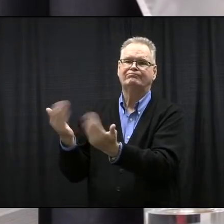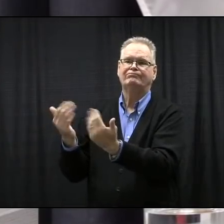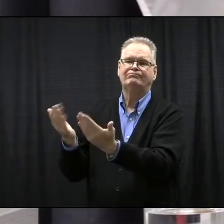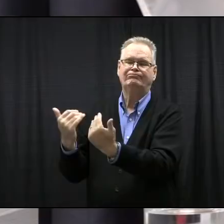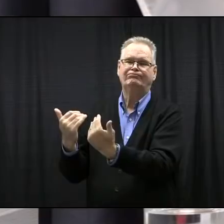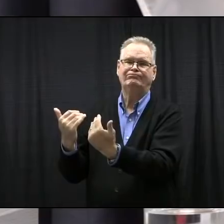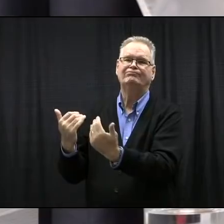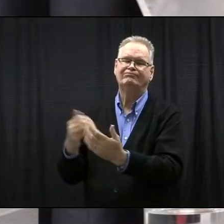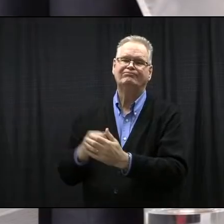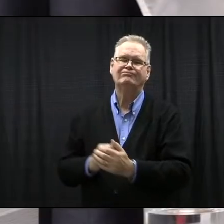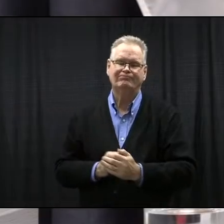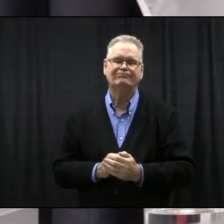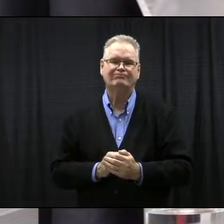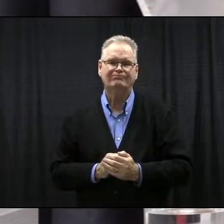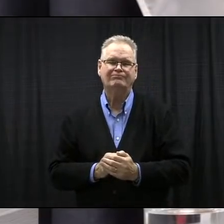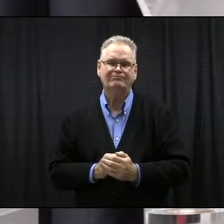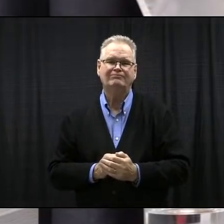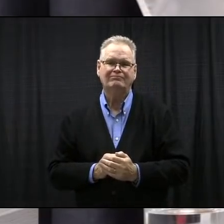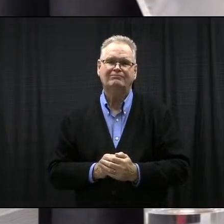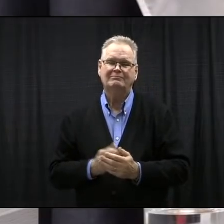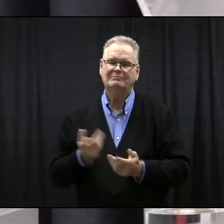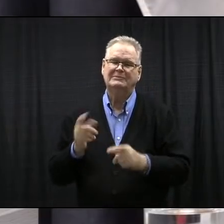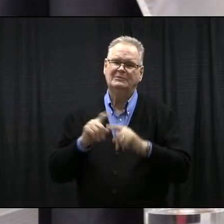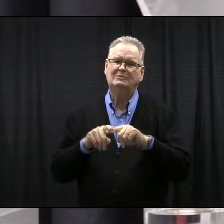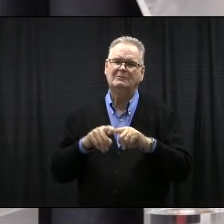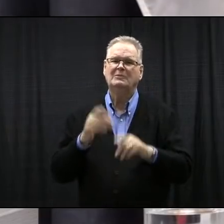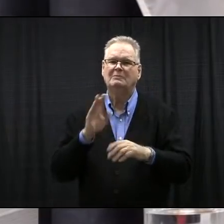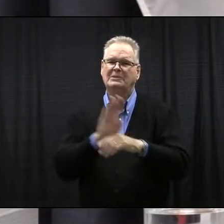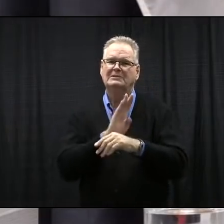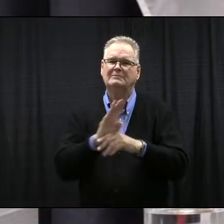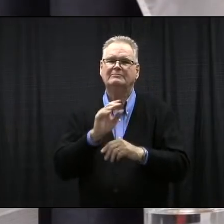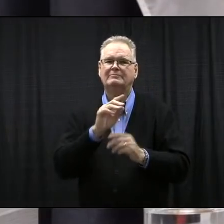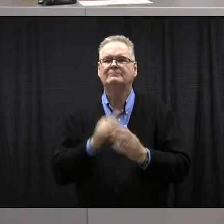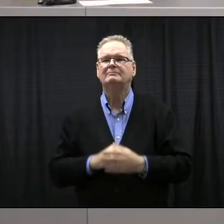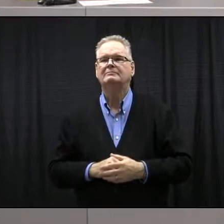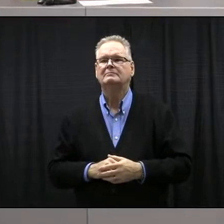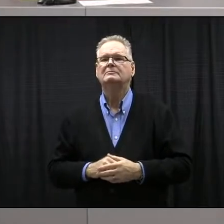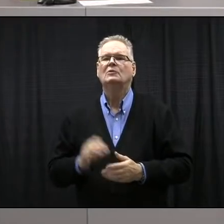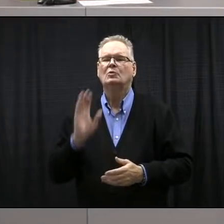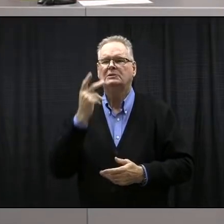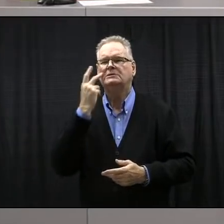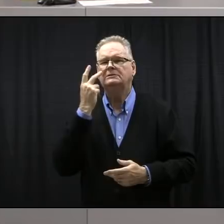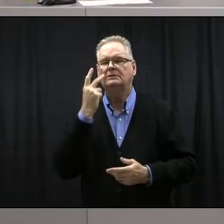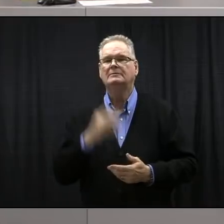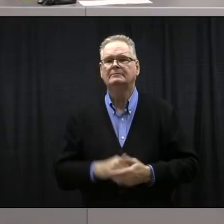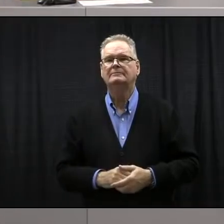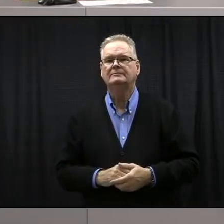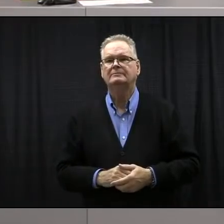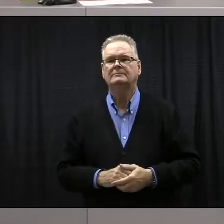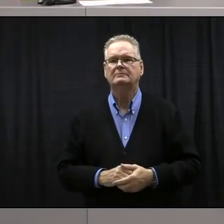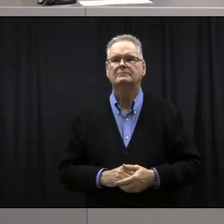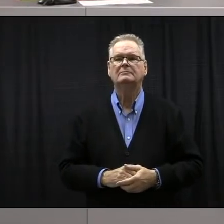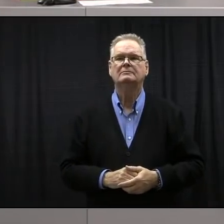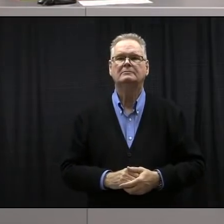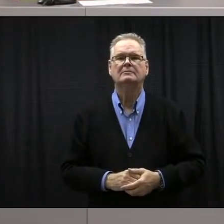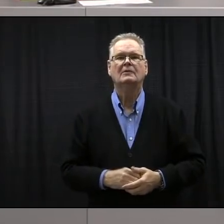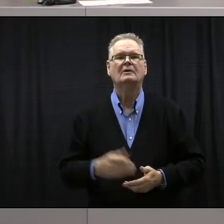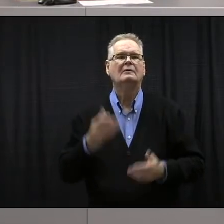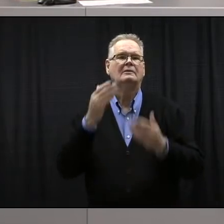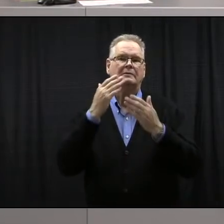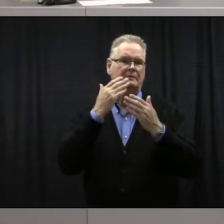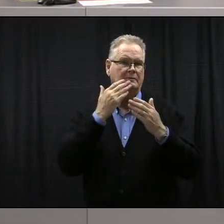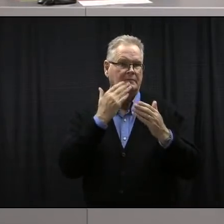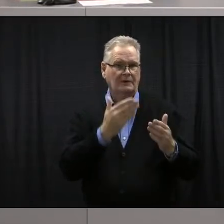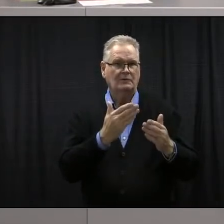passport and the vaccine verification apps are available for use. Thank you. And since the announcement that the